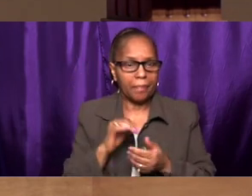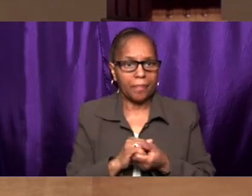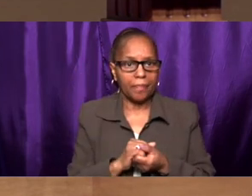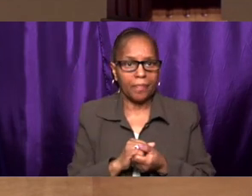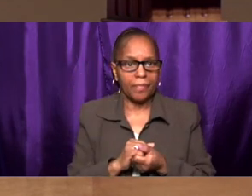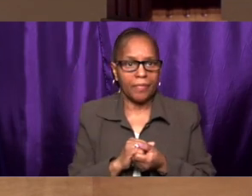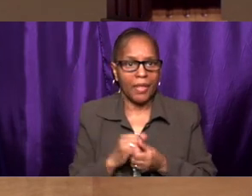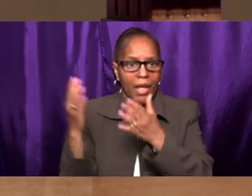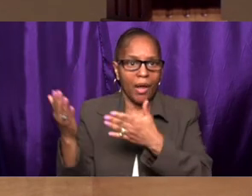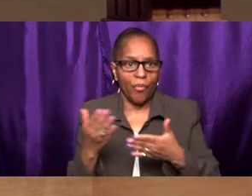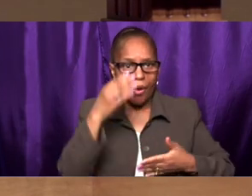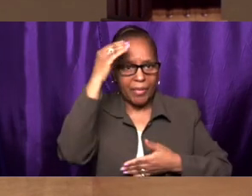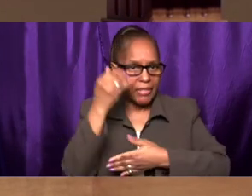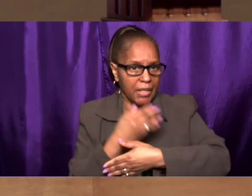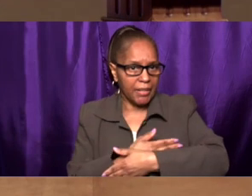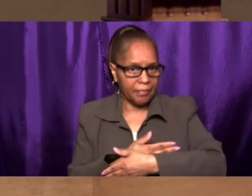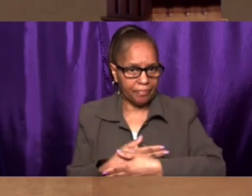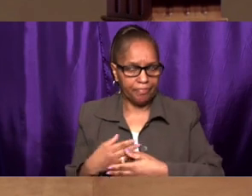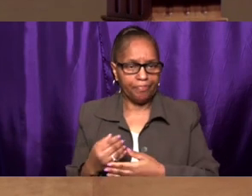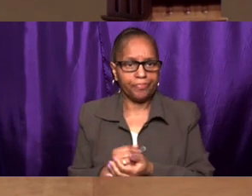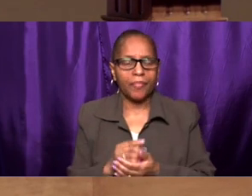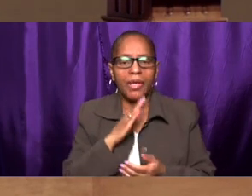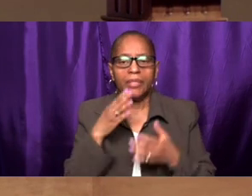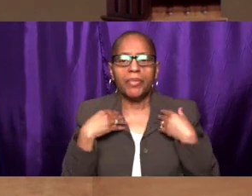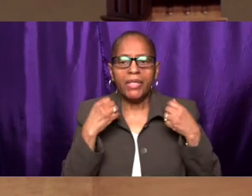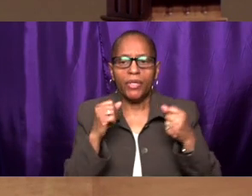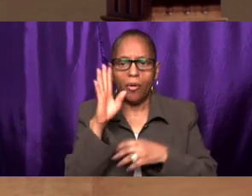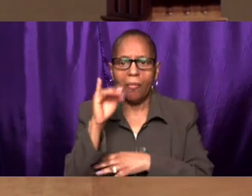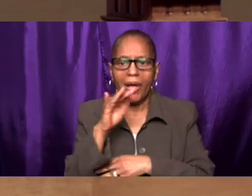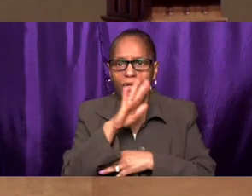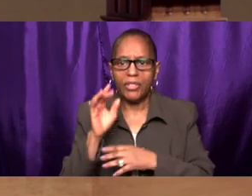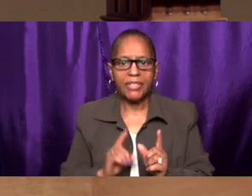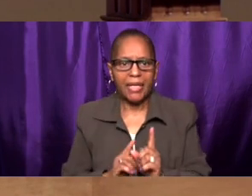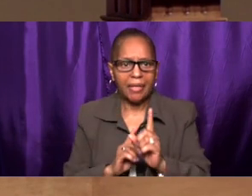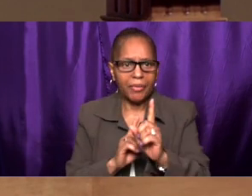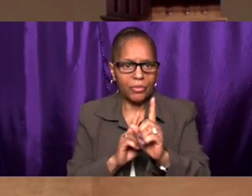I brought my son to be healed by your disciples,